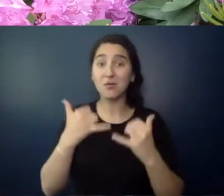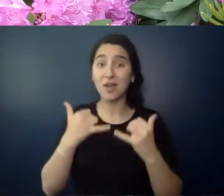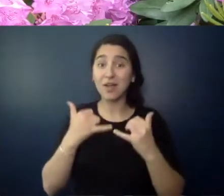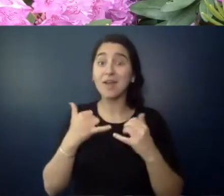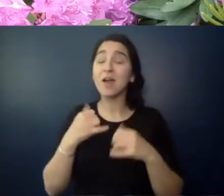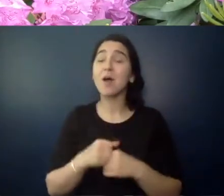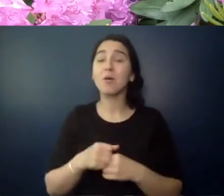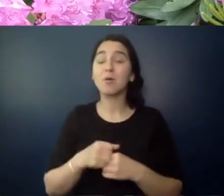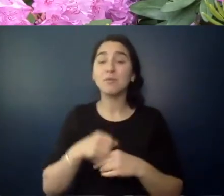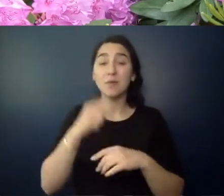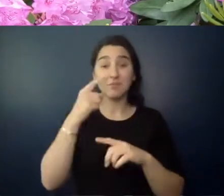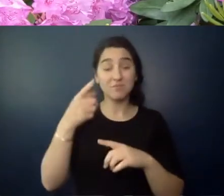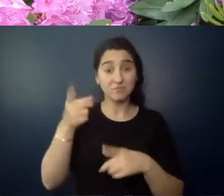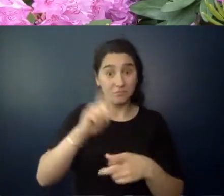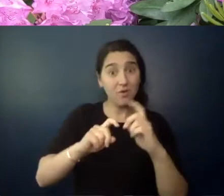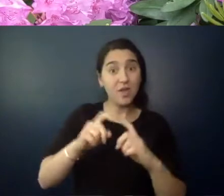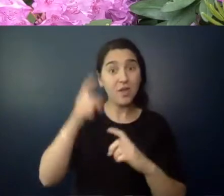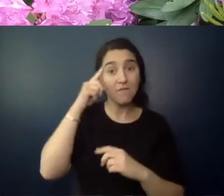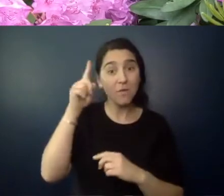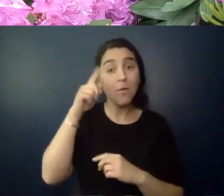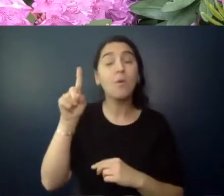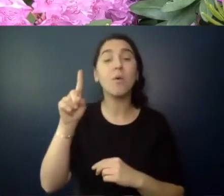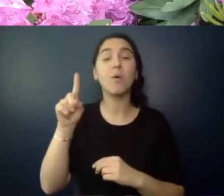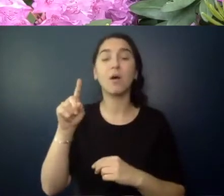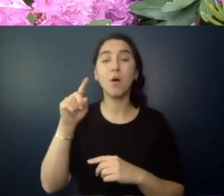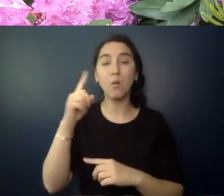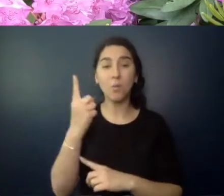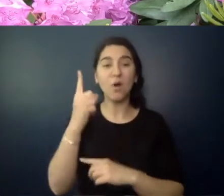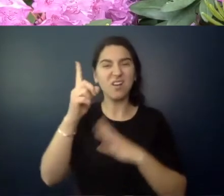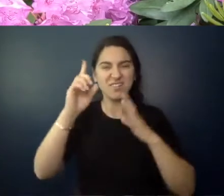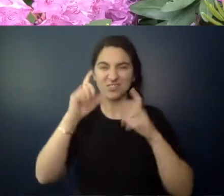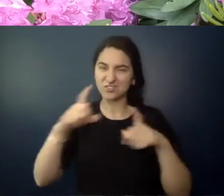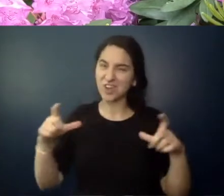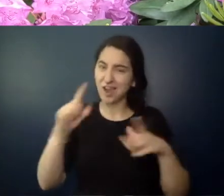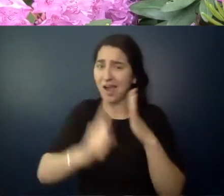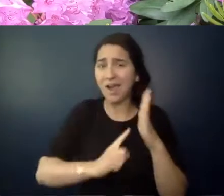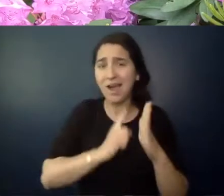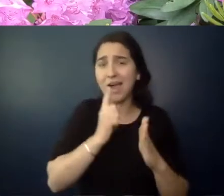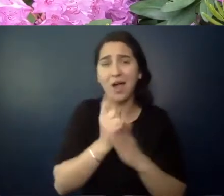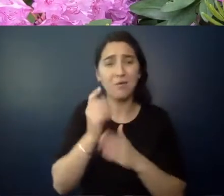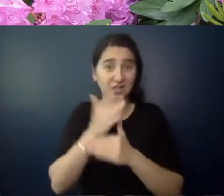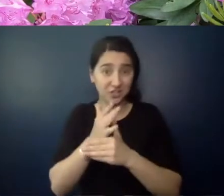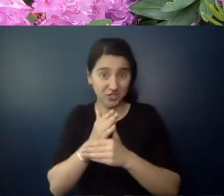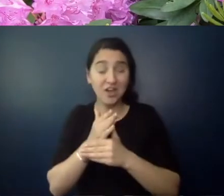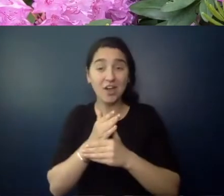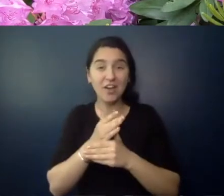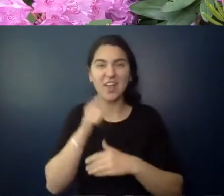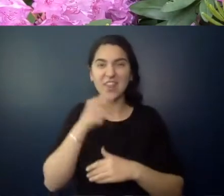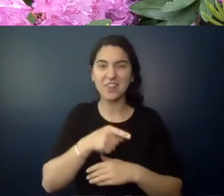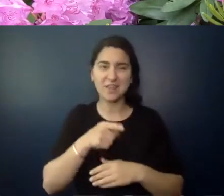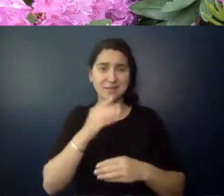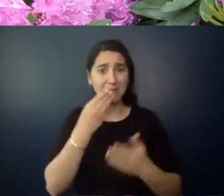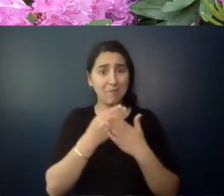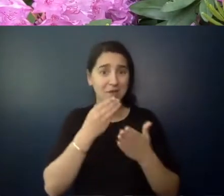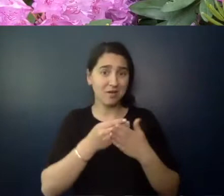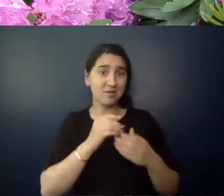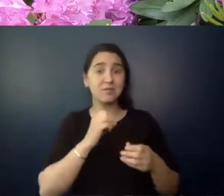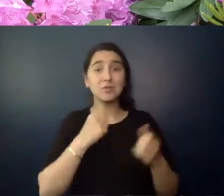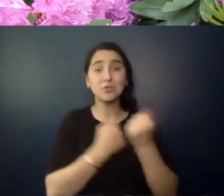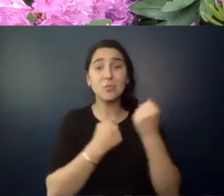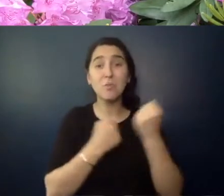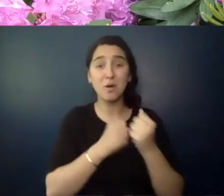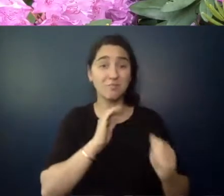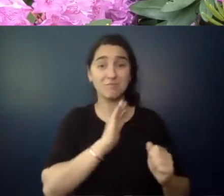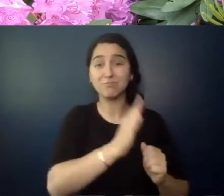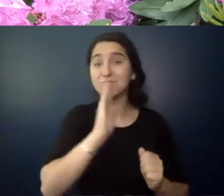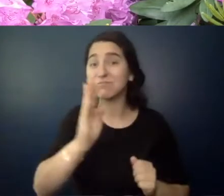now, we are gathering offerings for the one great hour of sharing offering. These gifts go directly to help people in need